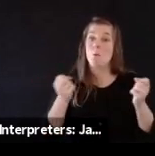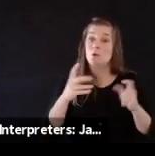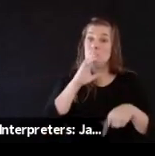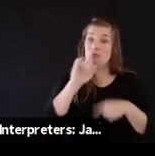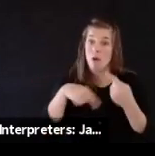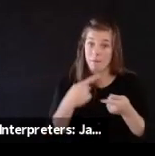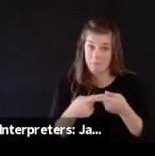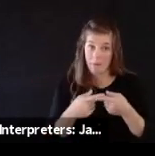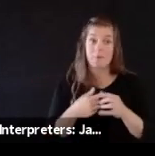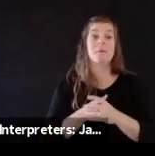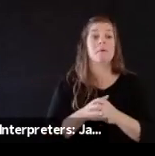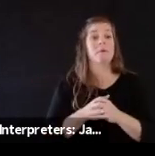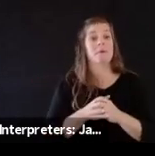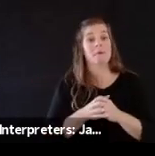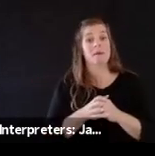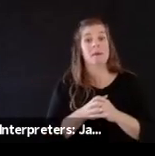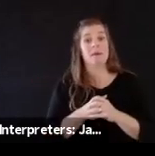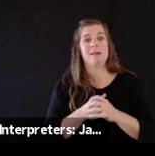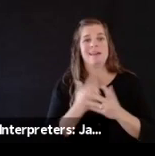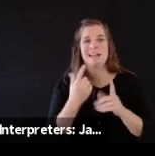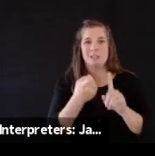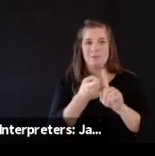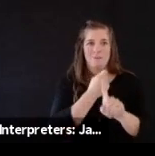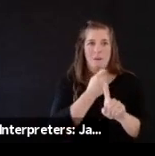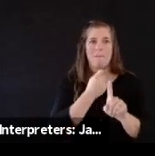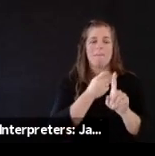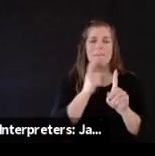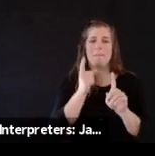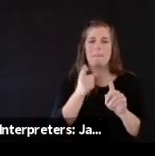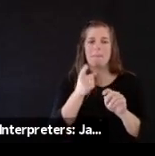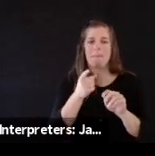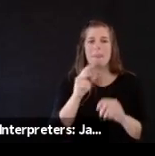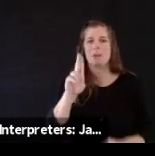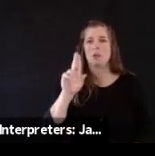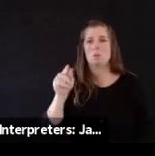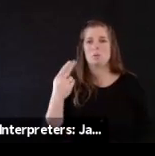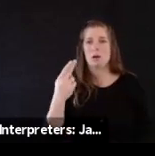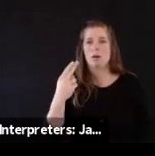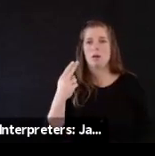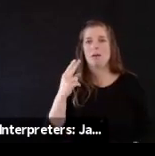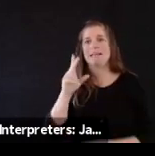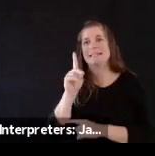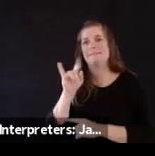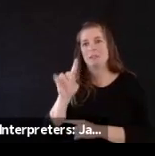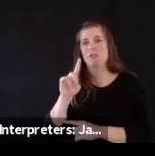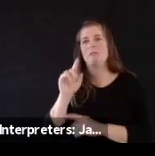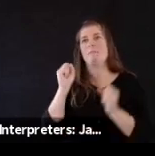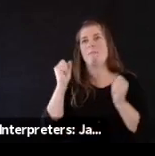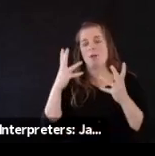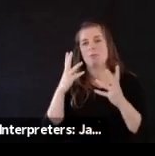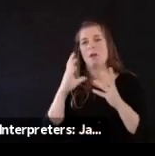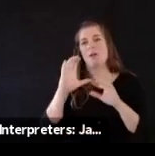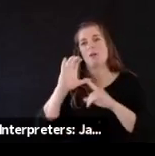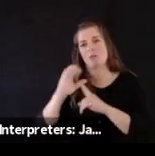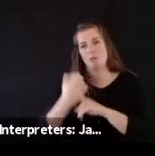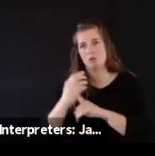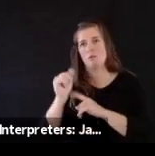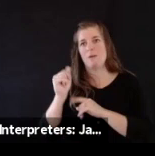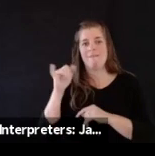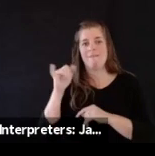about, is an example that came out of the division at the Utah Division of Multicultural Affairs that I oversee in the state of